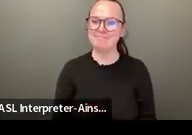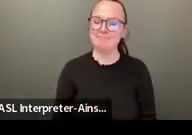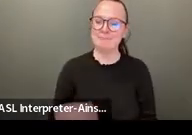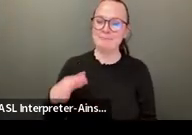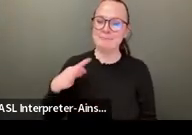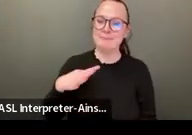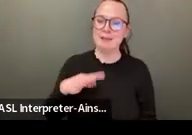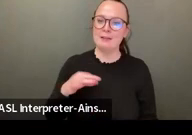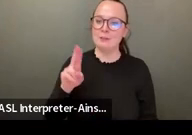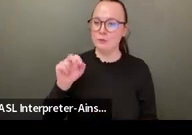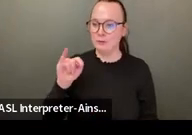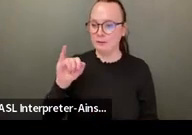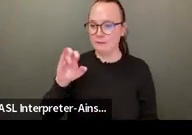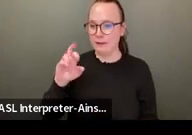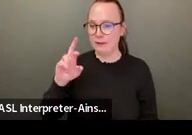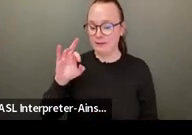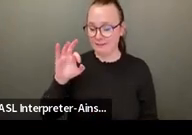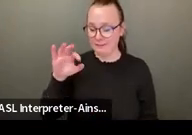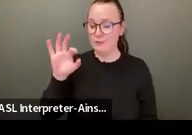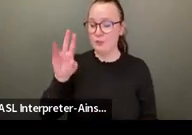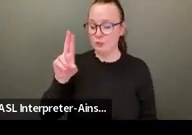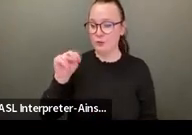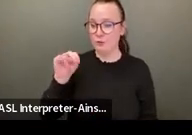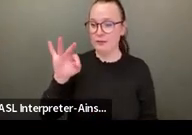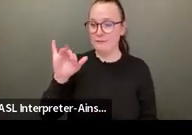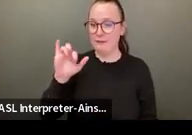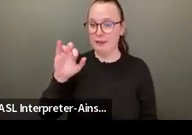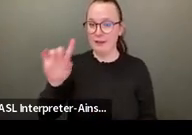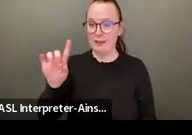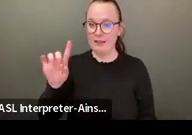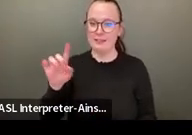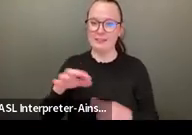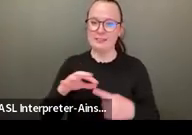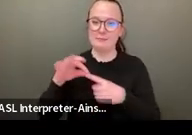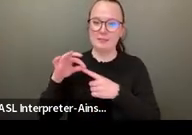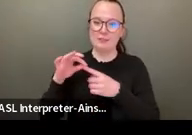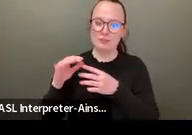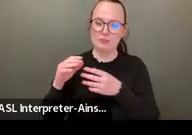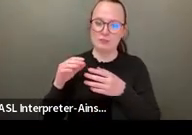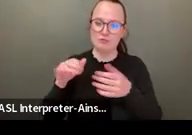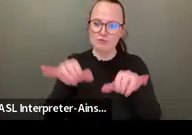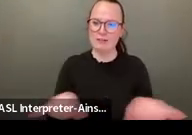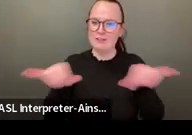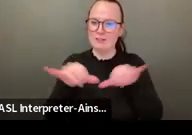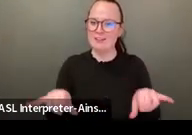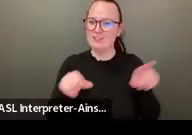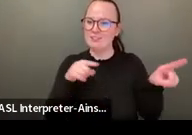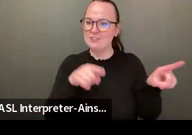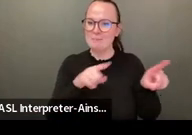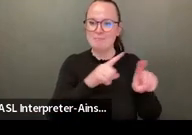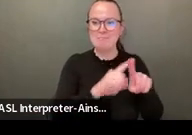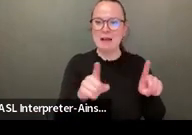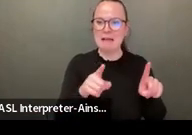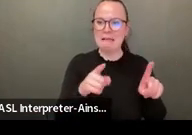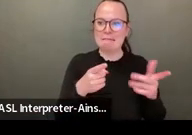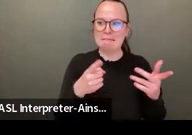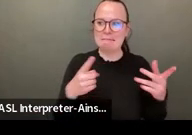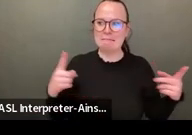Ed Regulations or MUSER, also a great resource, not as user-friendly as the procedural manual. So